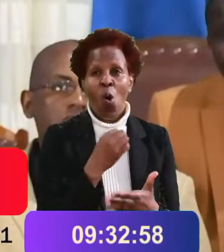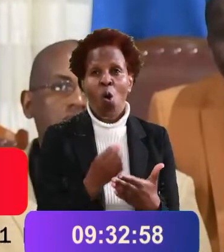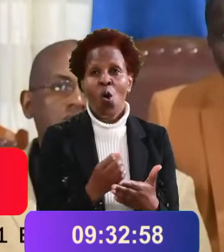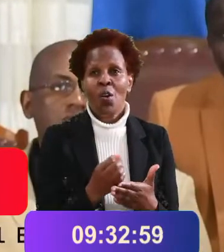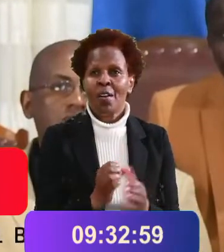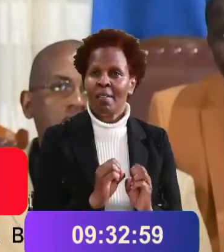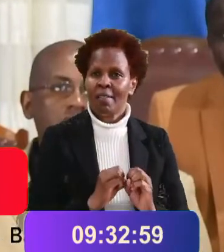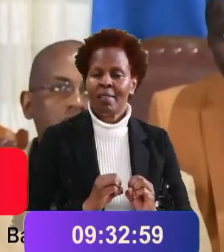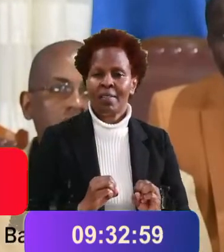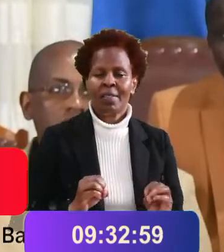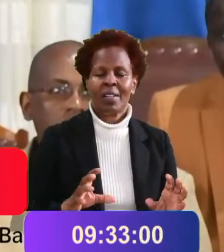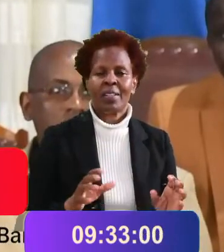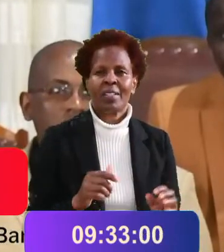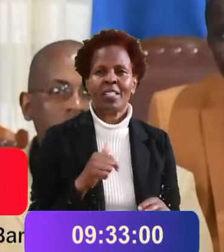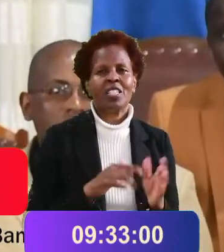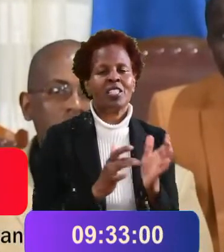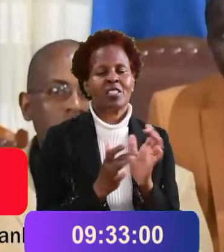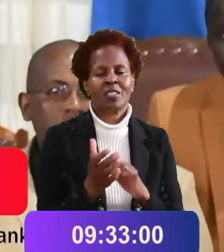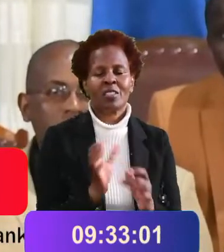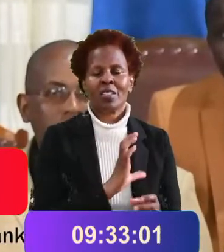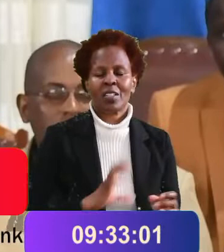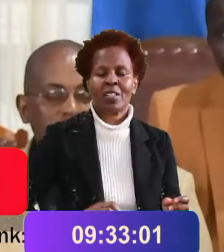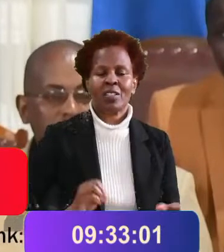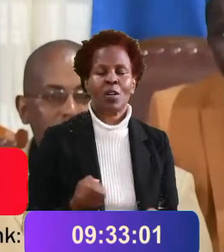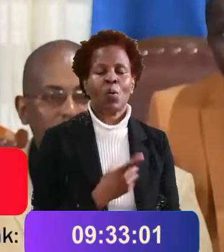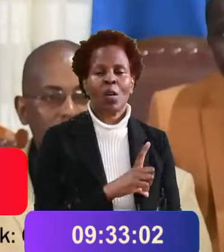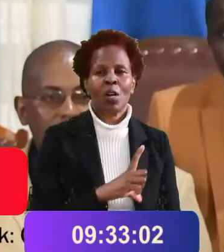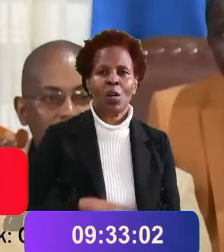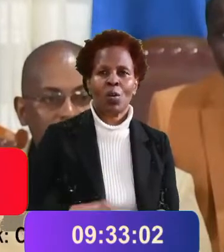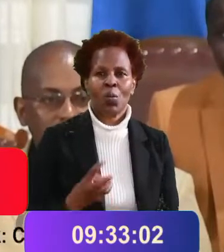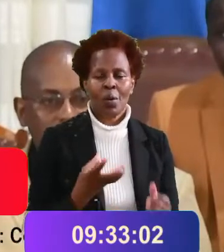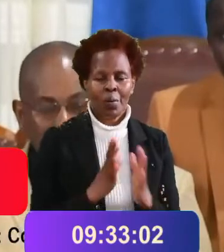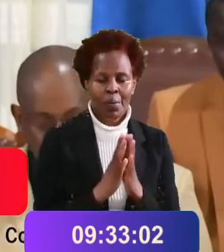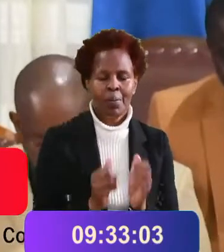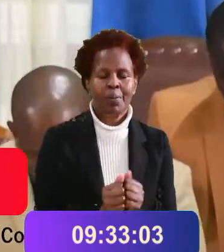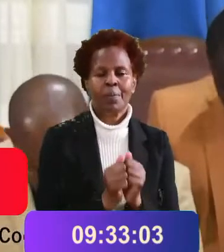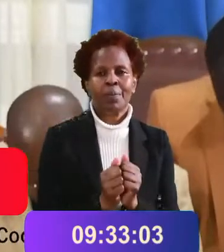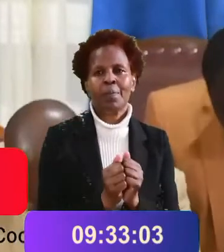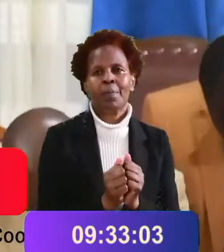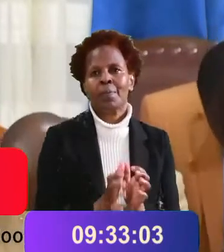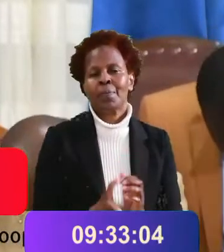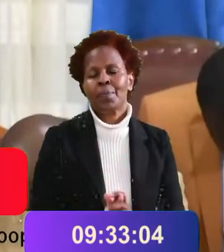pain. In Christ Jesus, our Lord. Let us pray.